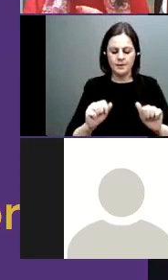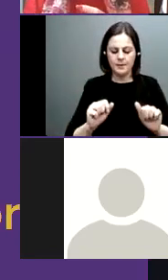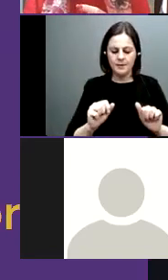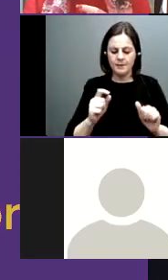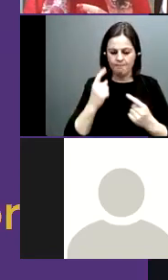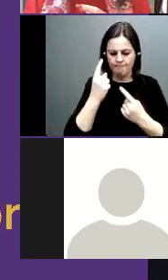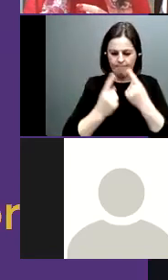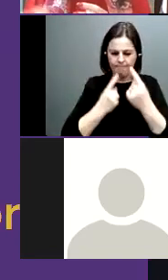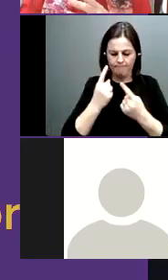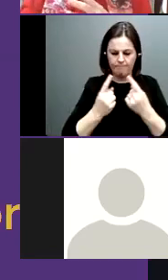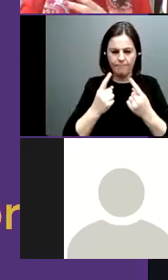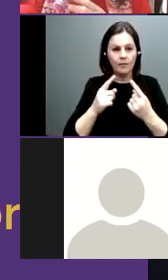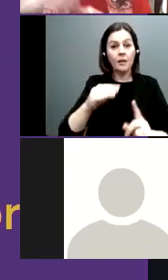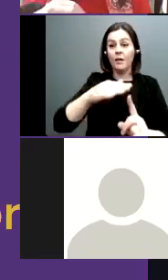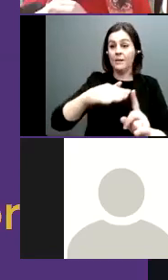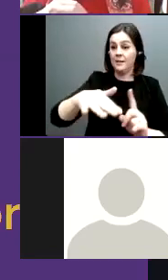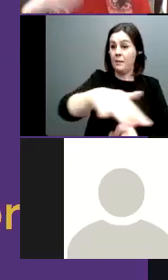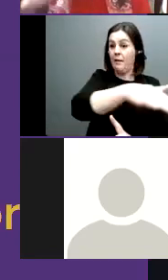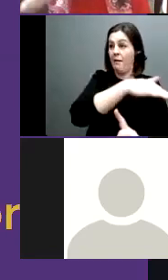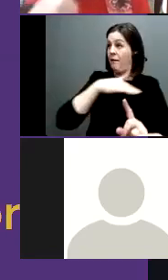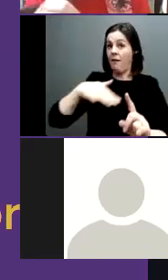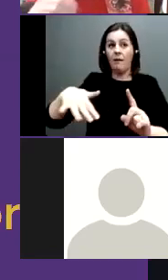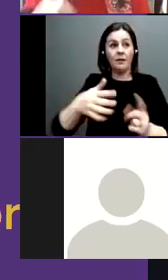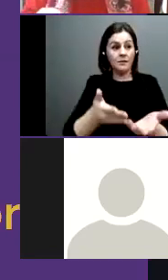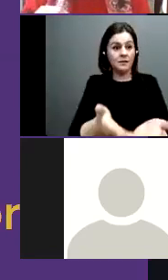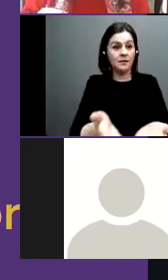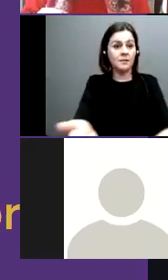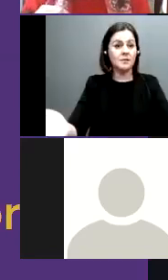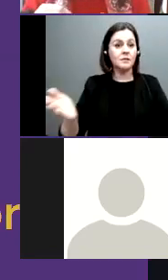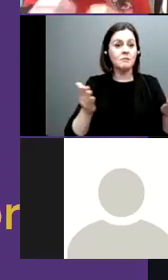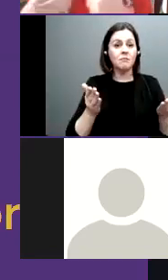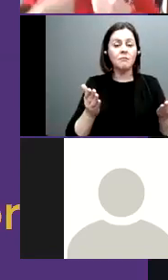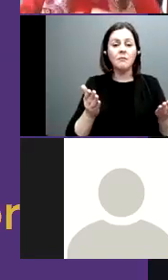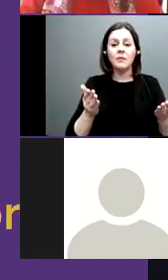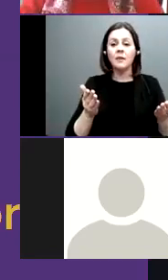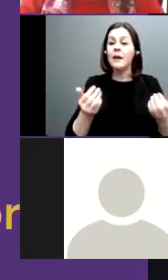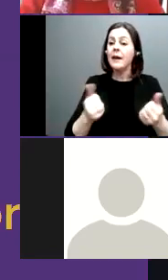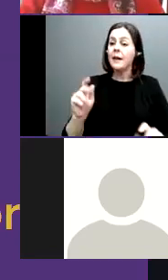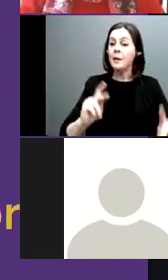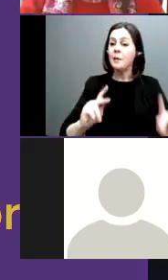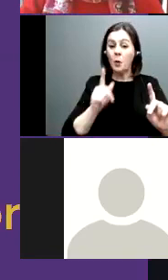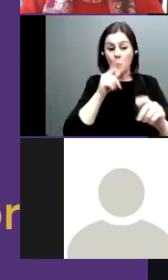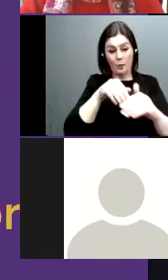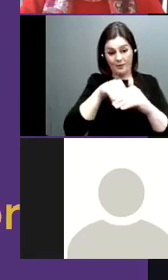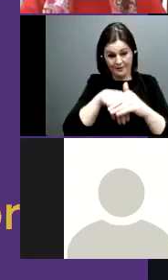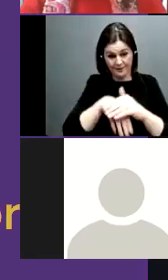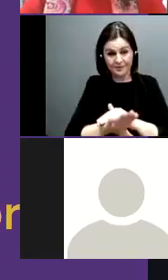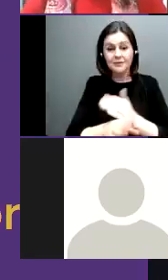space where anybody who was coming in would be able to